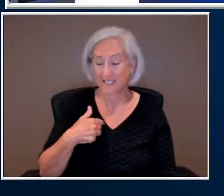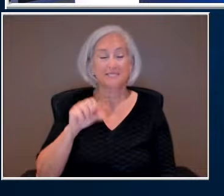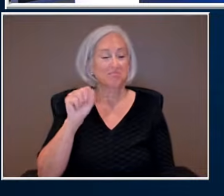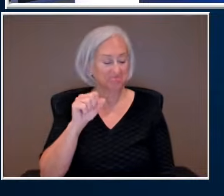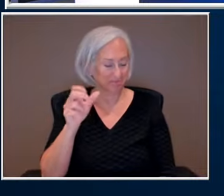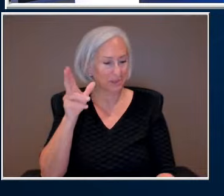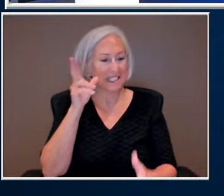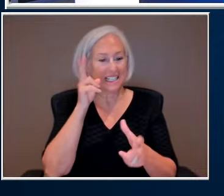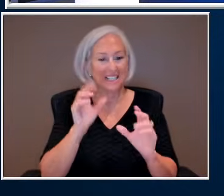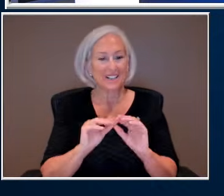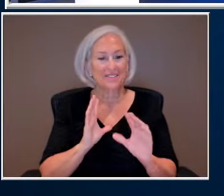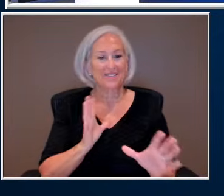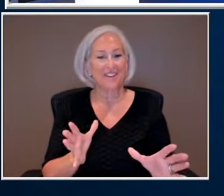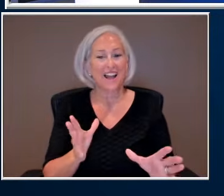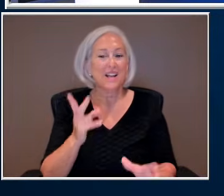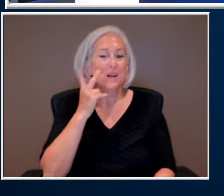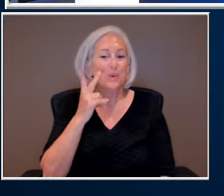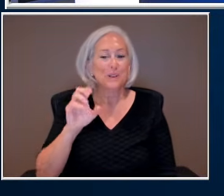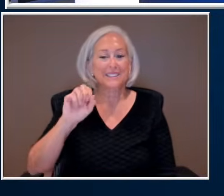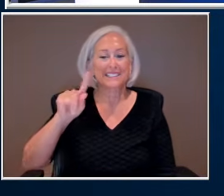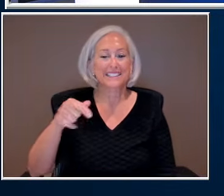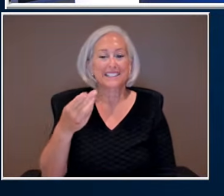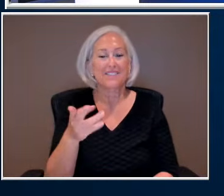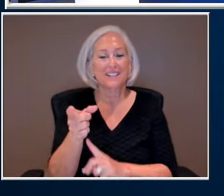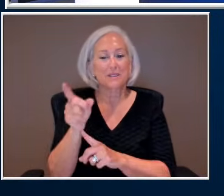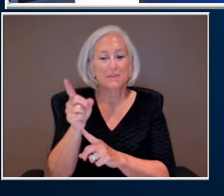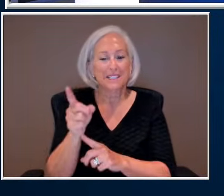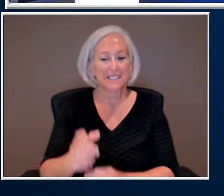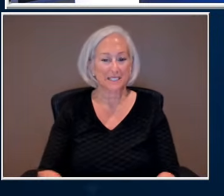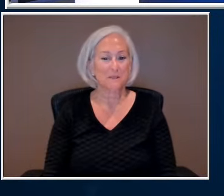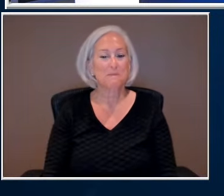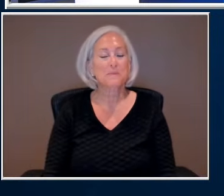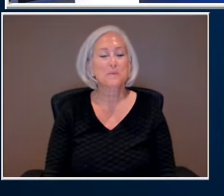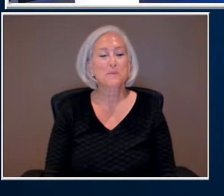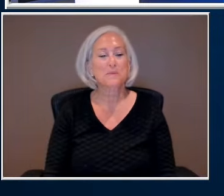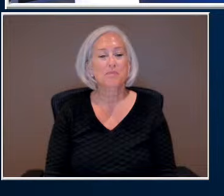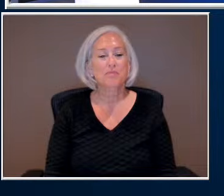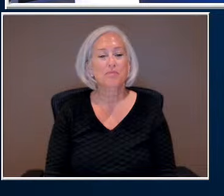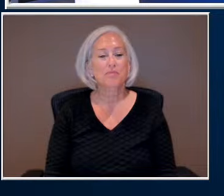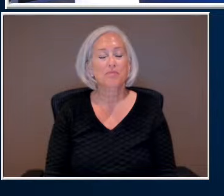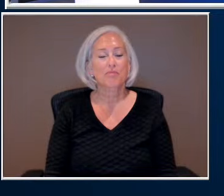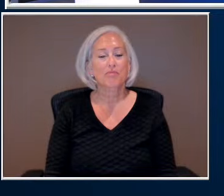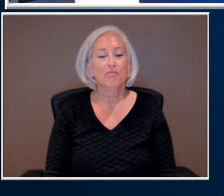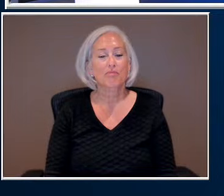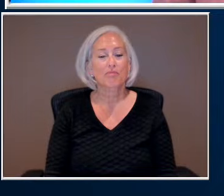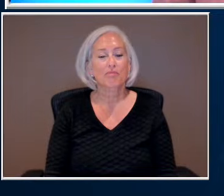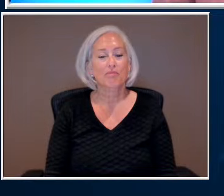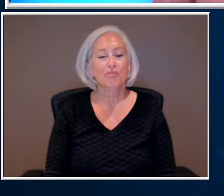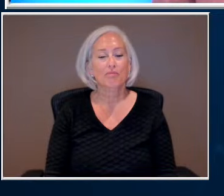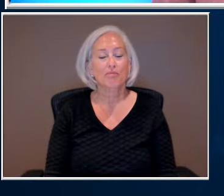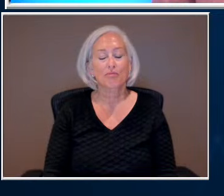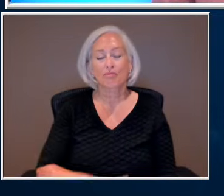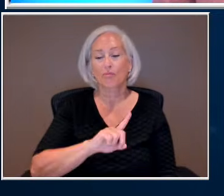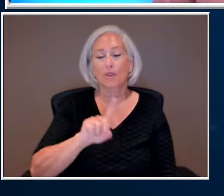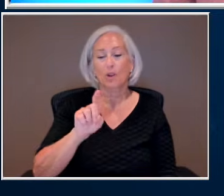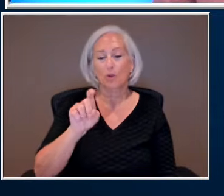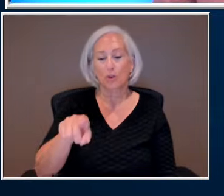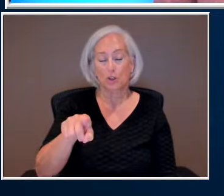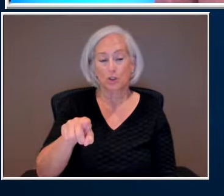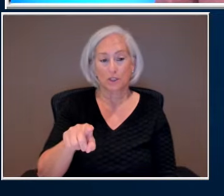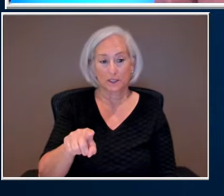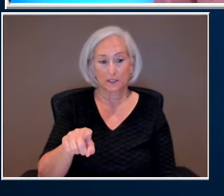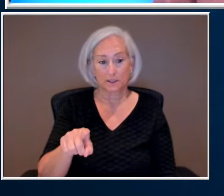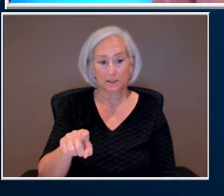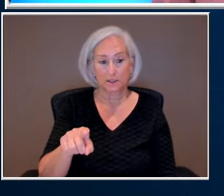Okay, we'll see Stephanie here in just a moment. But Richard, I want to start with you because we were going to have you on back